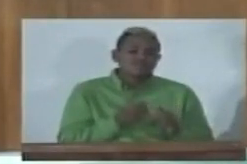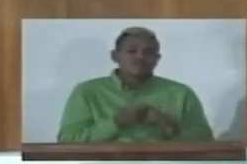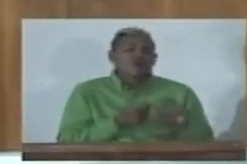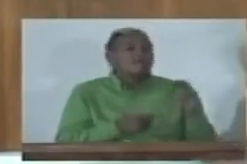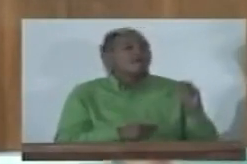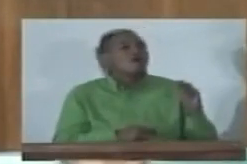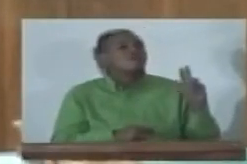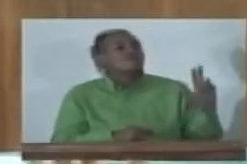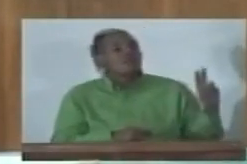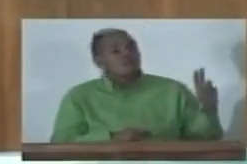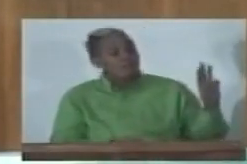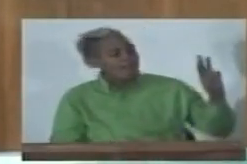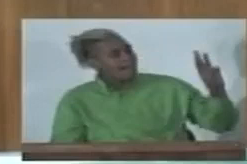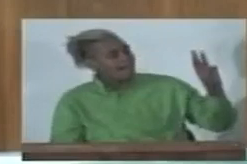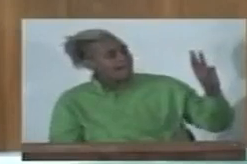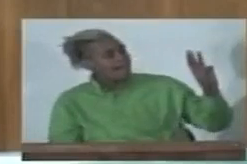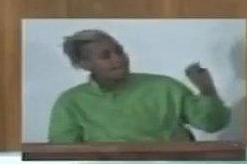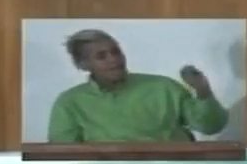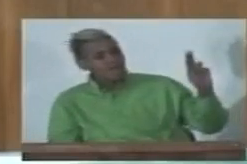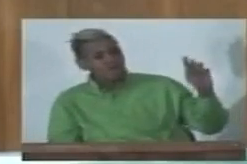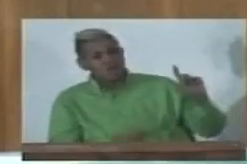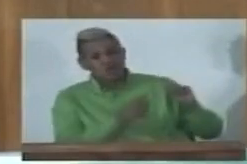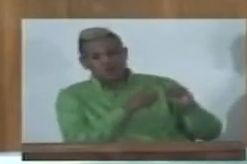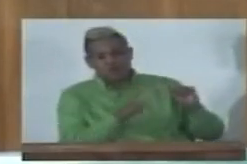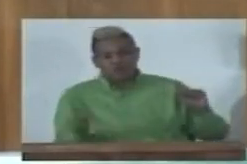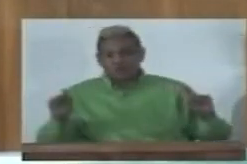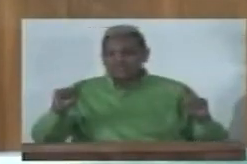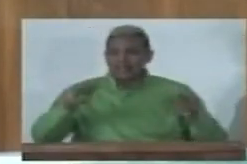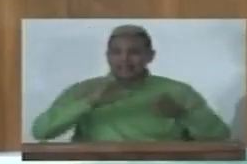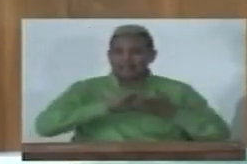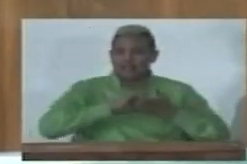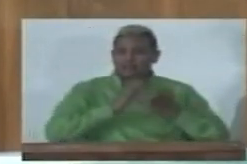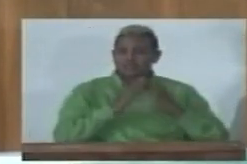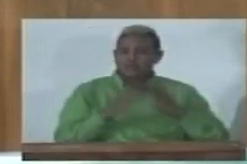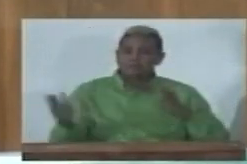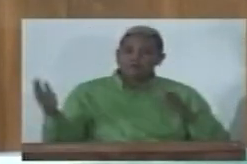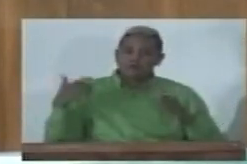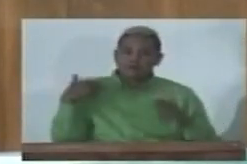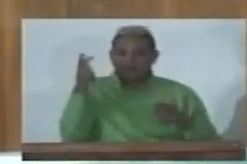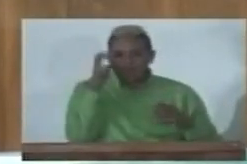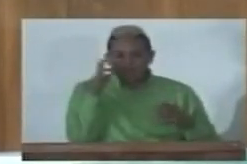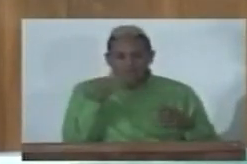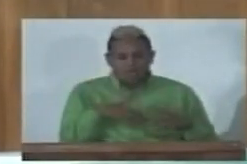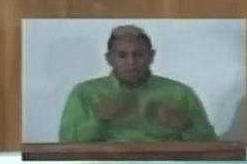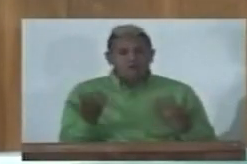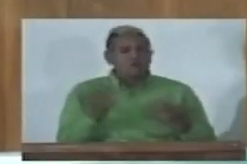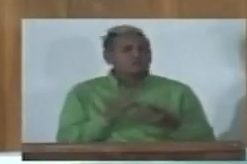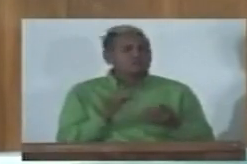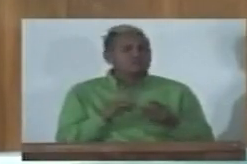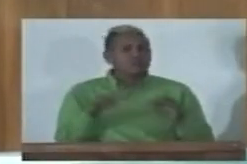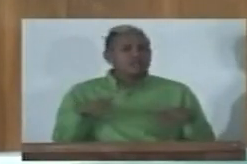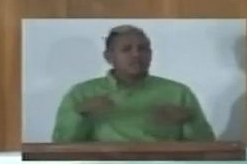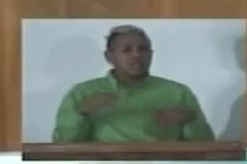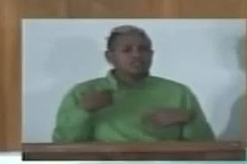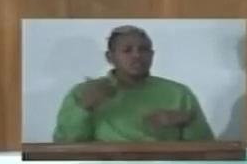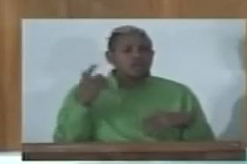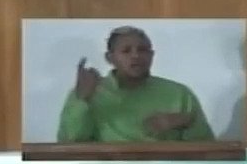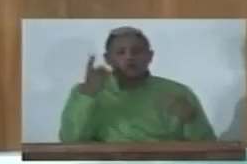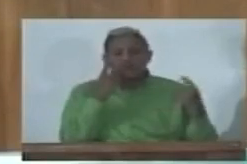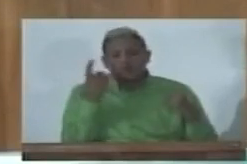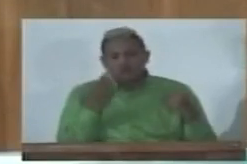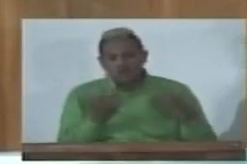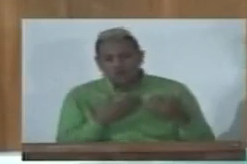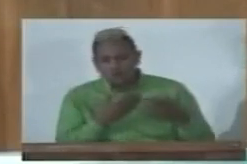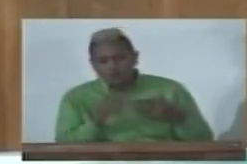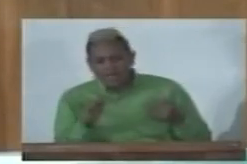from Windward Road into St. Thomas and beyond. We haven't really heard much of that. And so I wondered whether there's